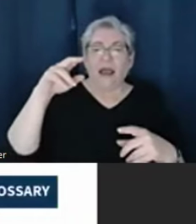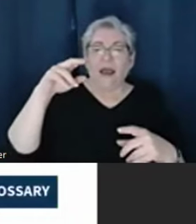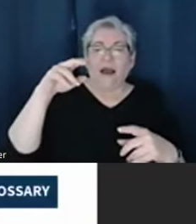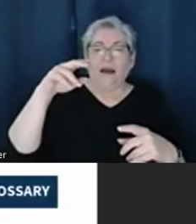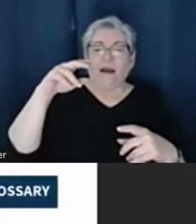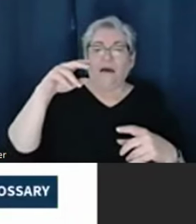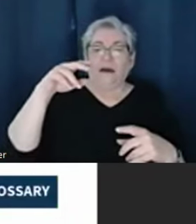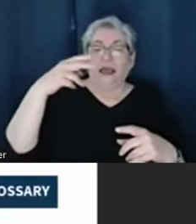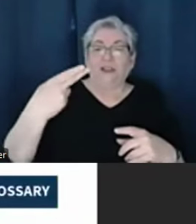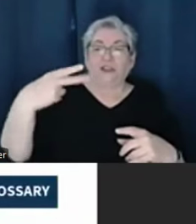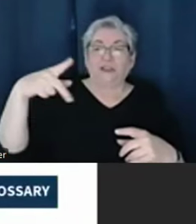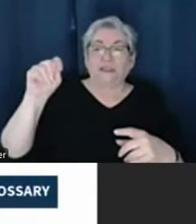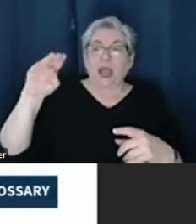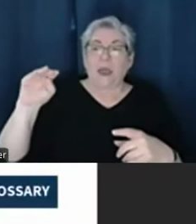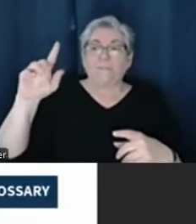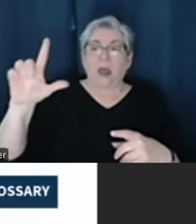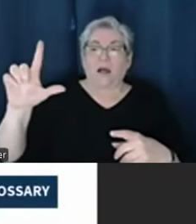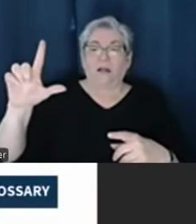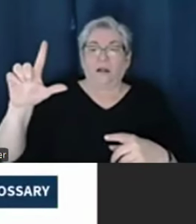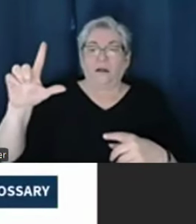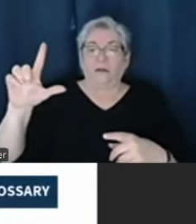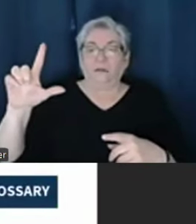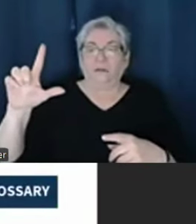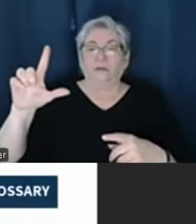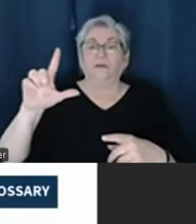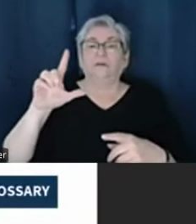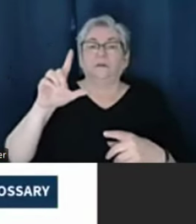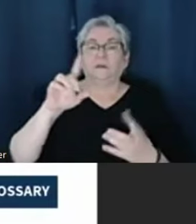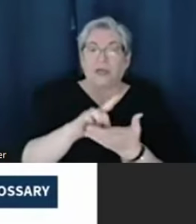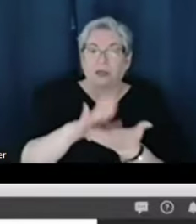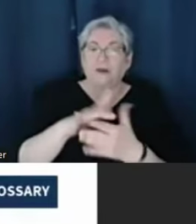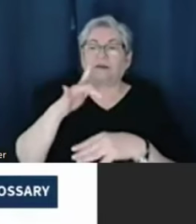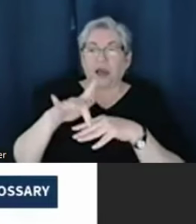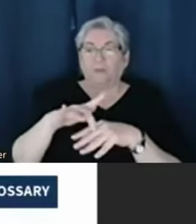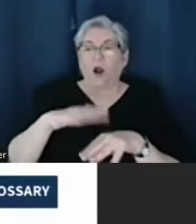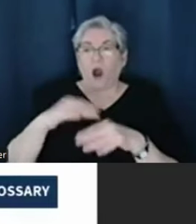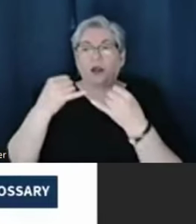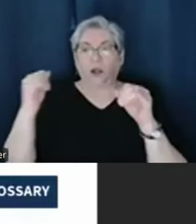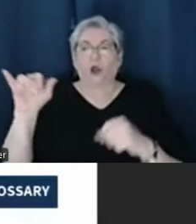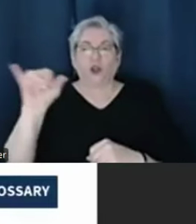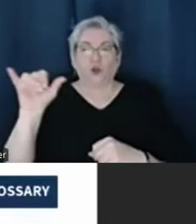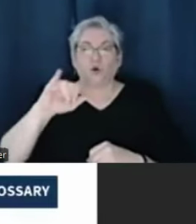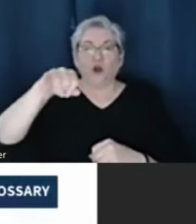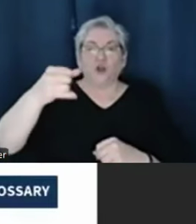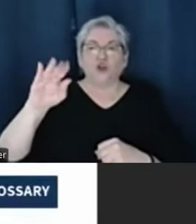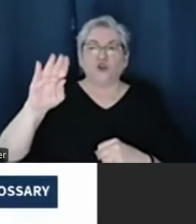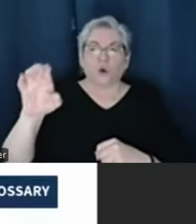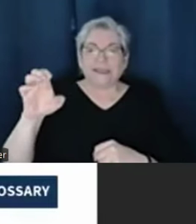of the document that's available online, and Josie and Miriam talked a little bit about that.